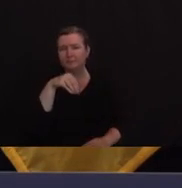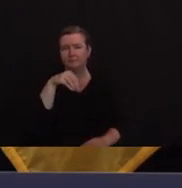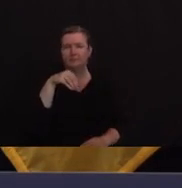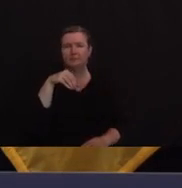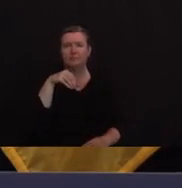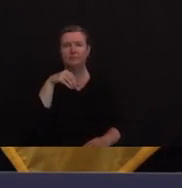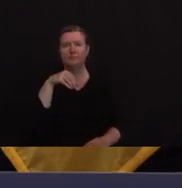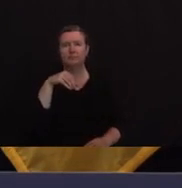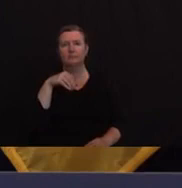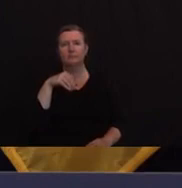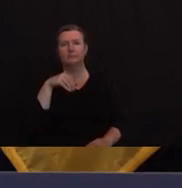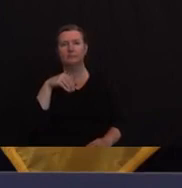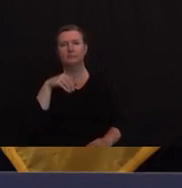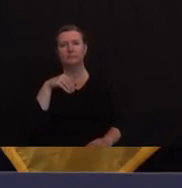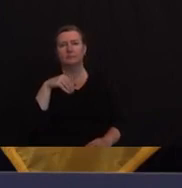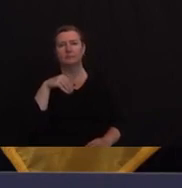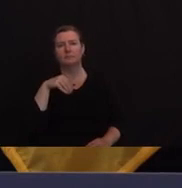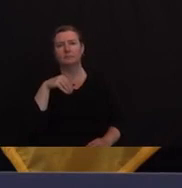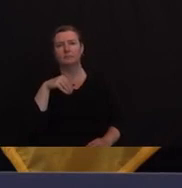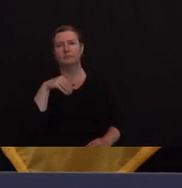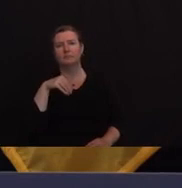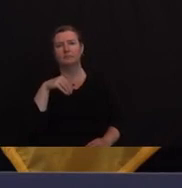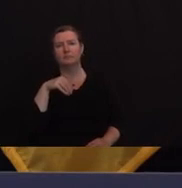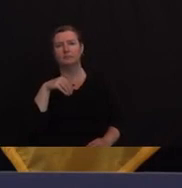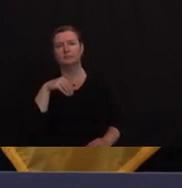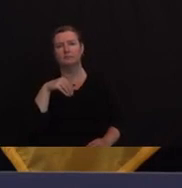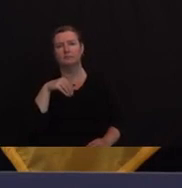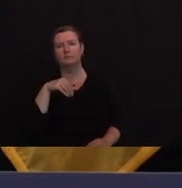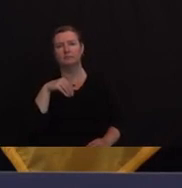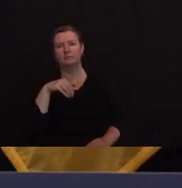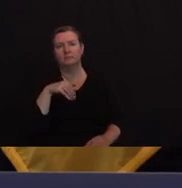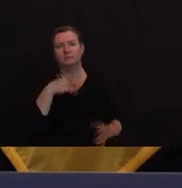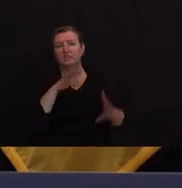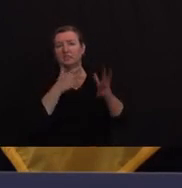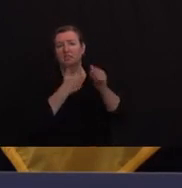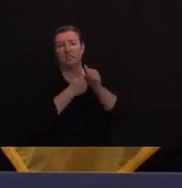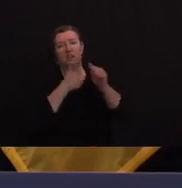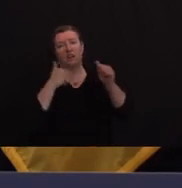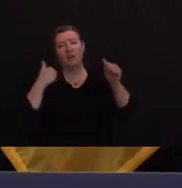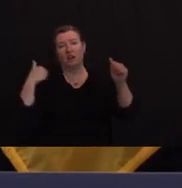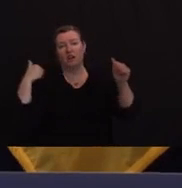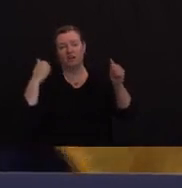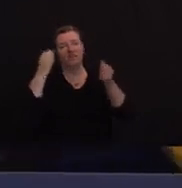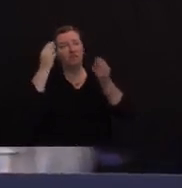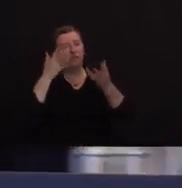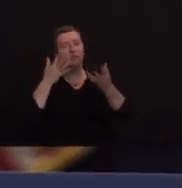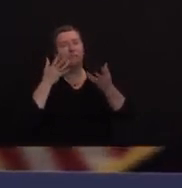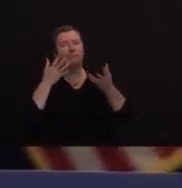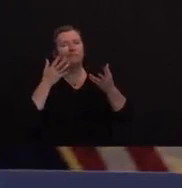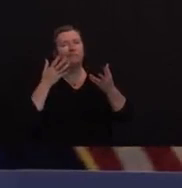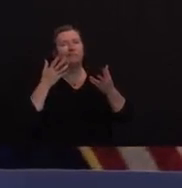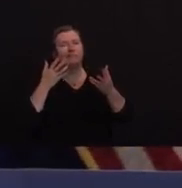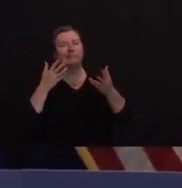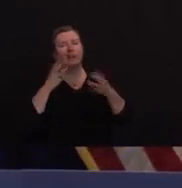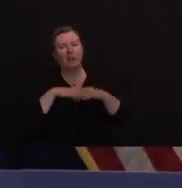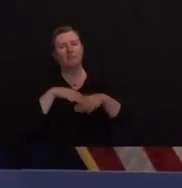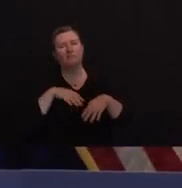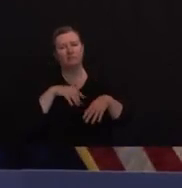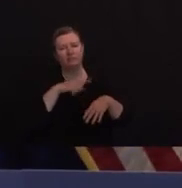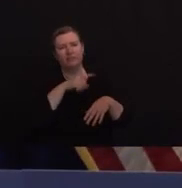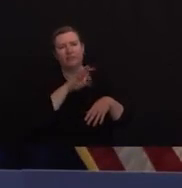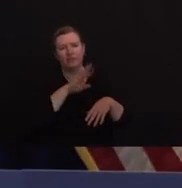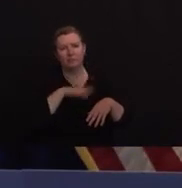we're still lagging data from New Brunswick on my list. Do you have any more? The New Brunswick data is really